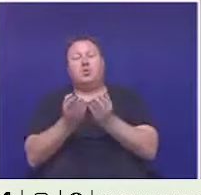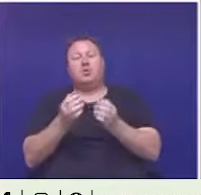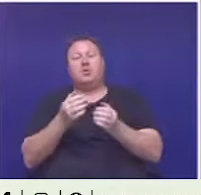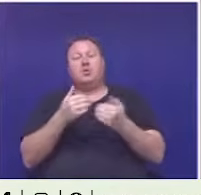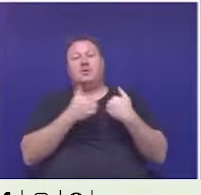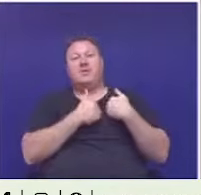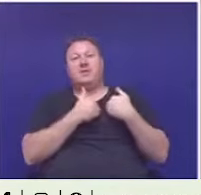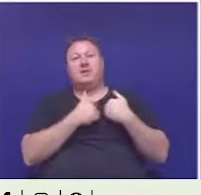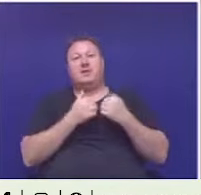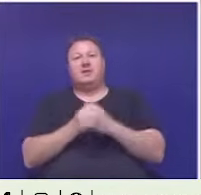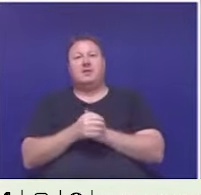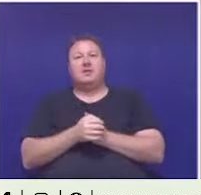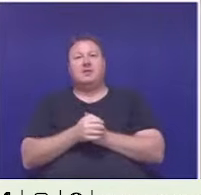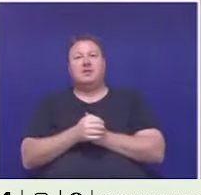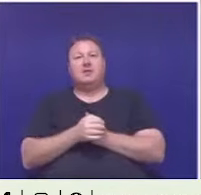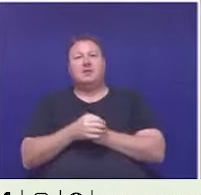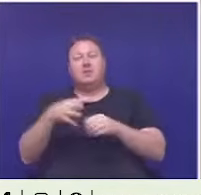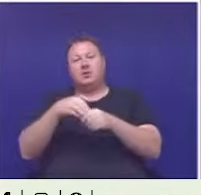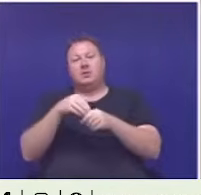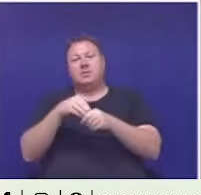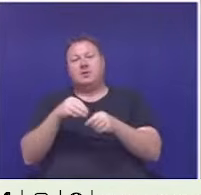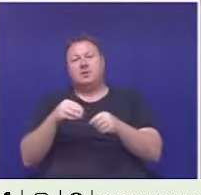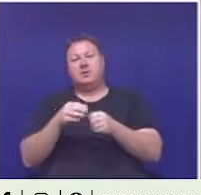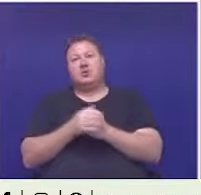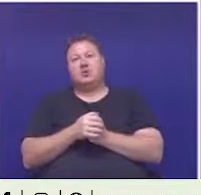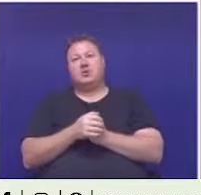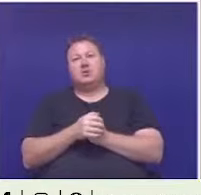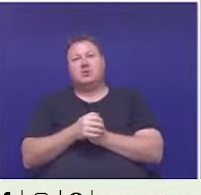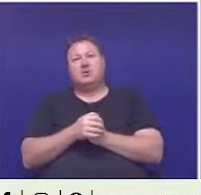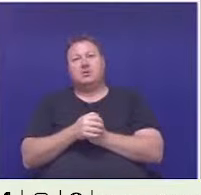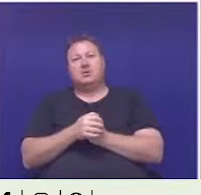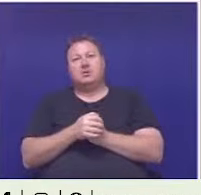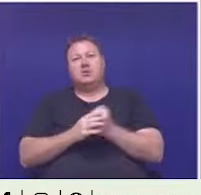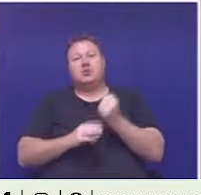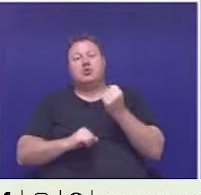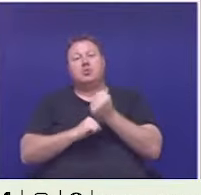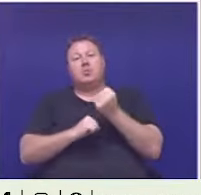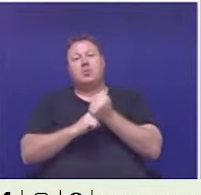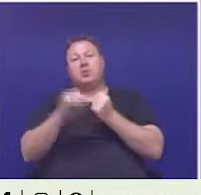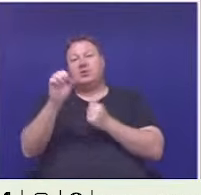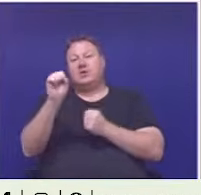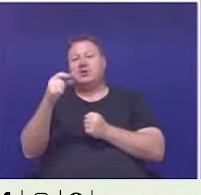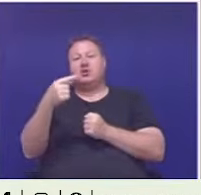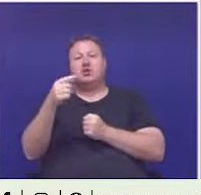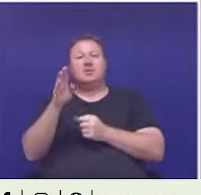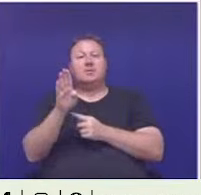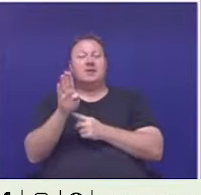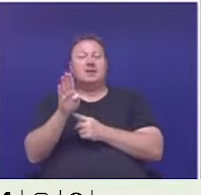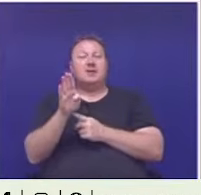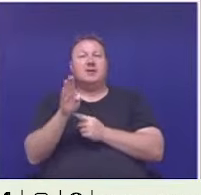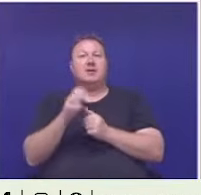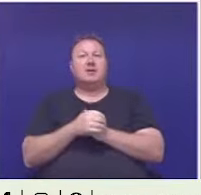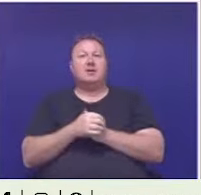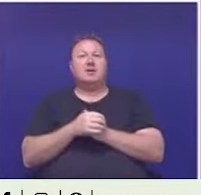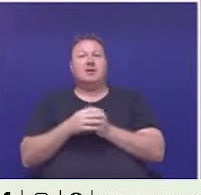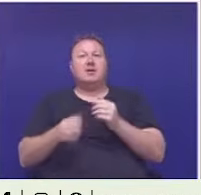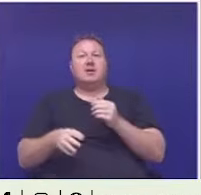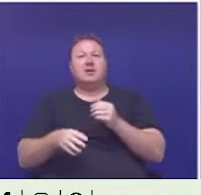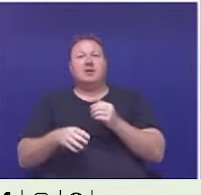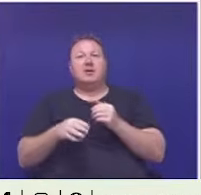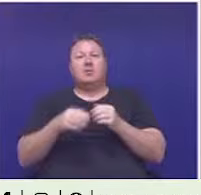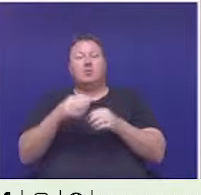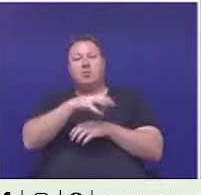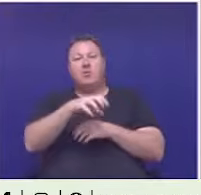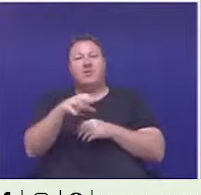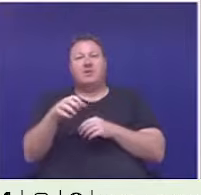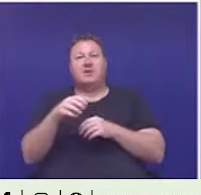and stakeholder participation. And so those are the things that we support SGBs with. In addition, provinces with support